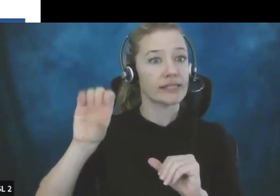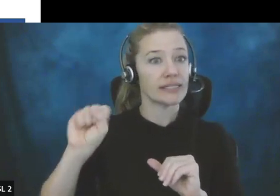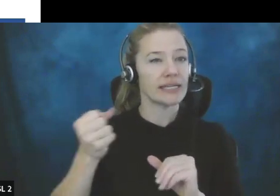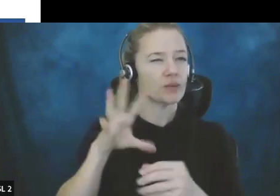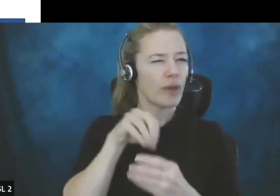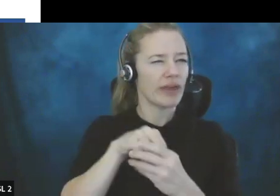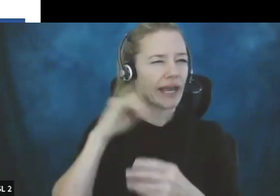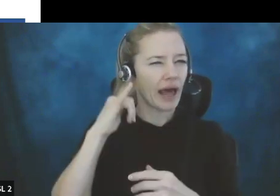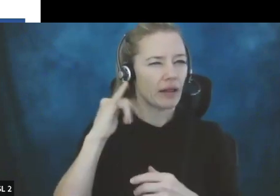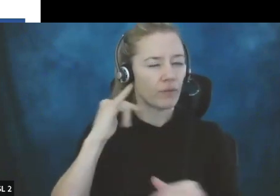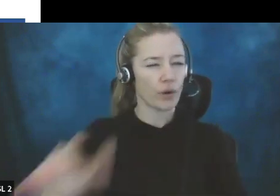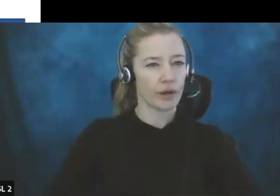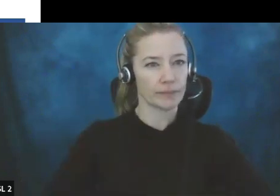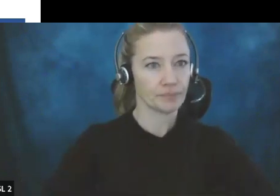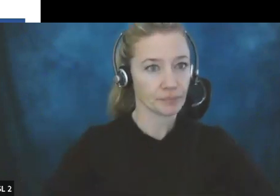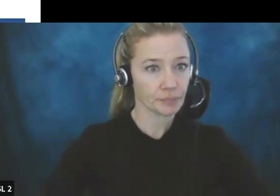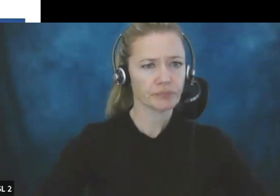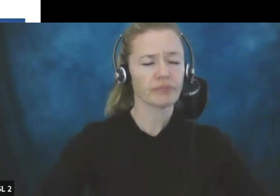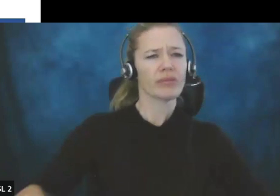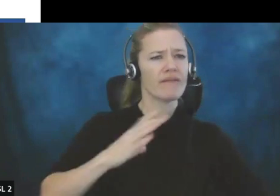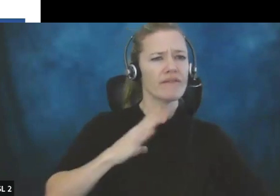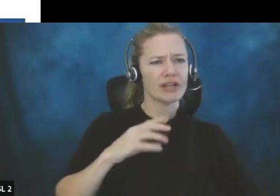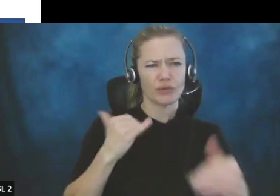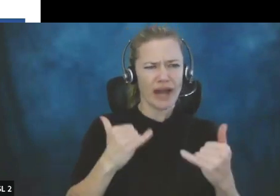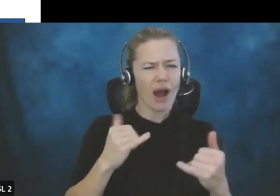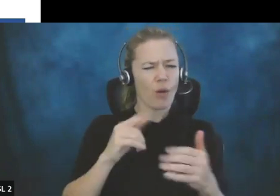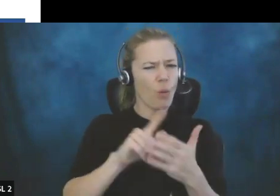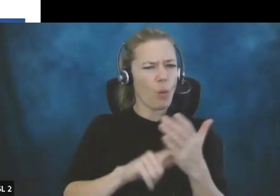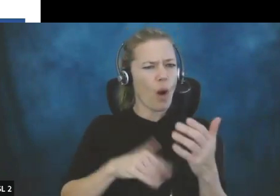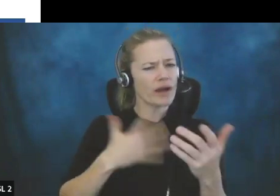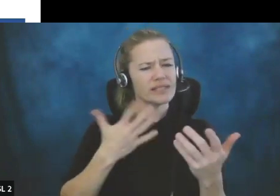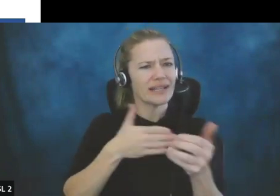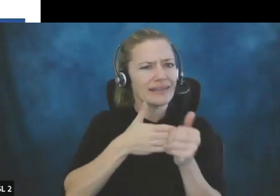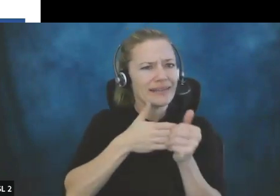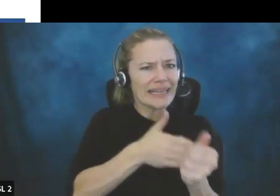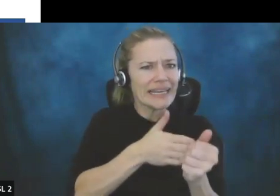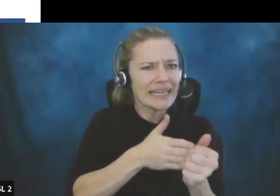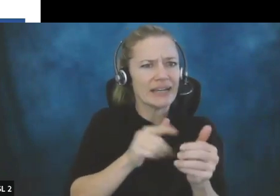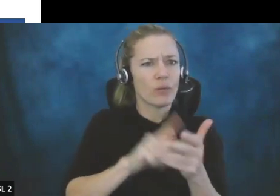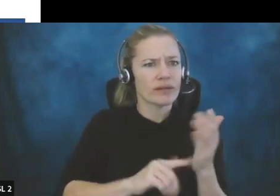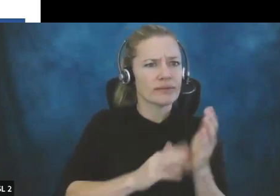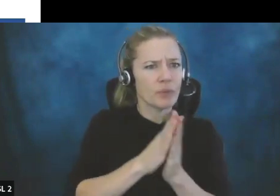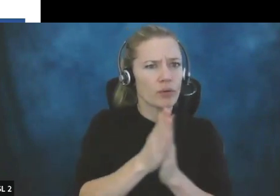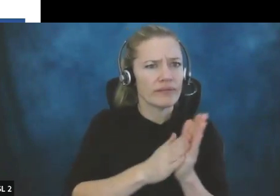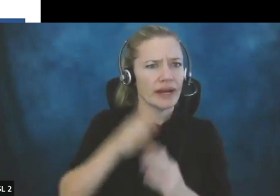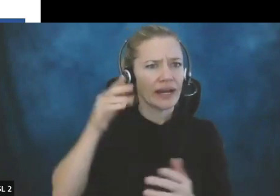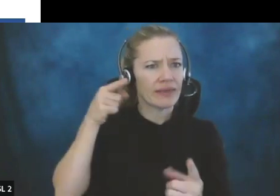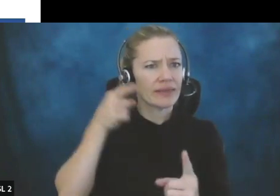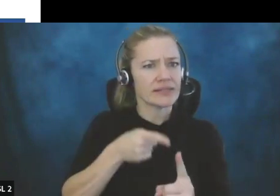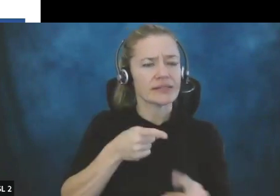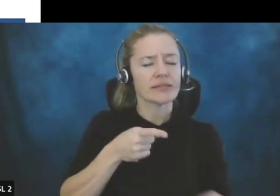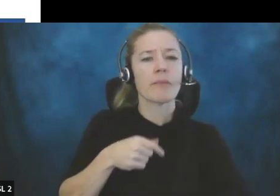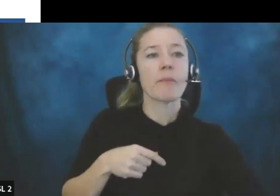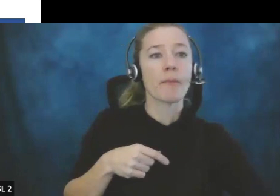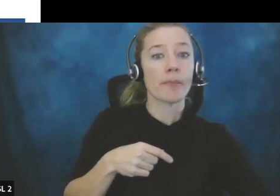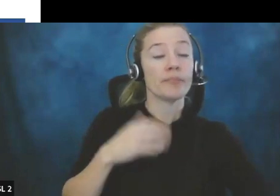ADRCs in California. So what's driving this? And I really want to speak to this. We can go to the next